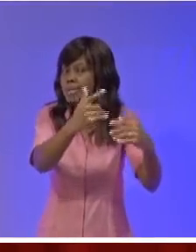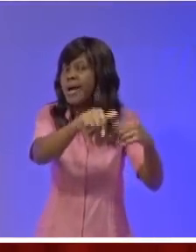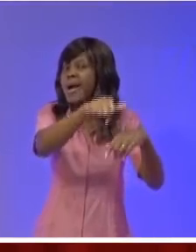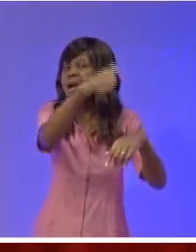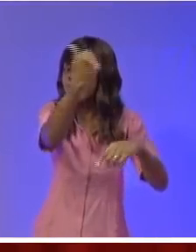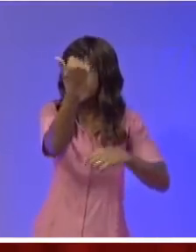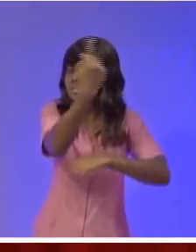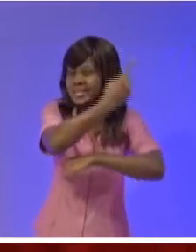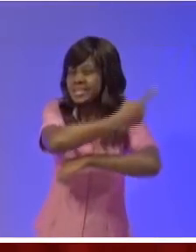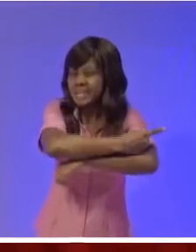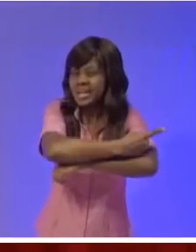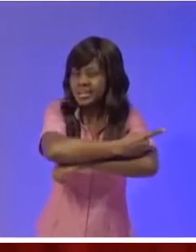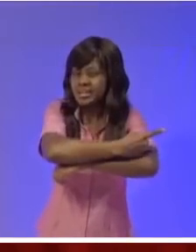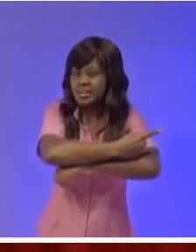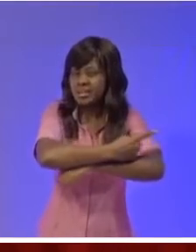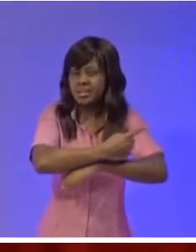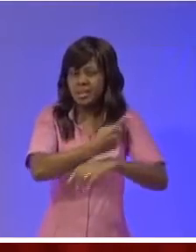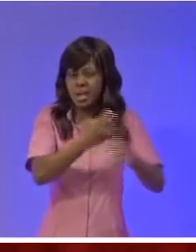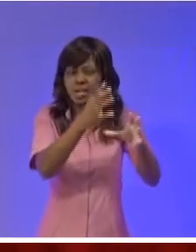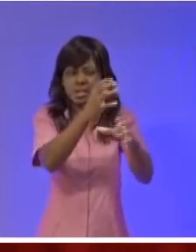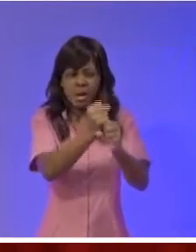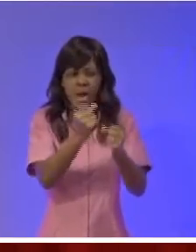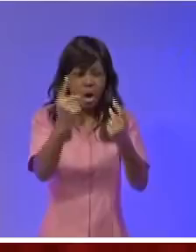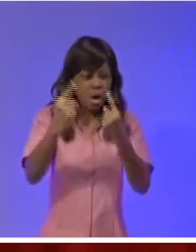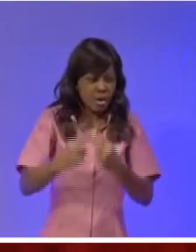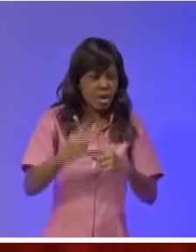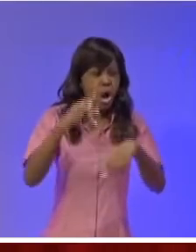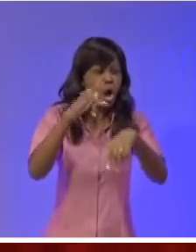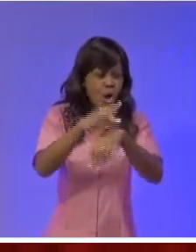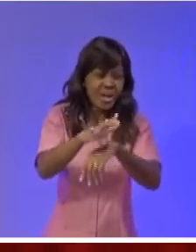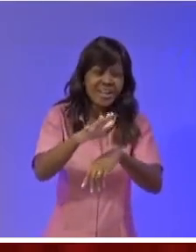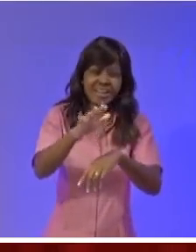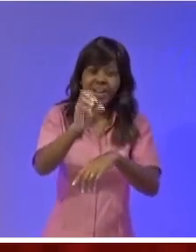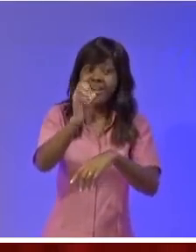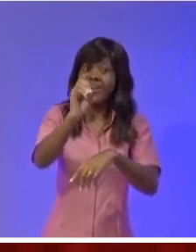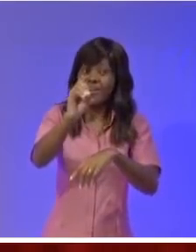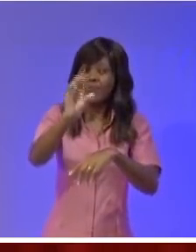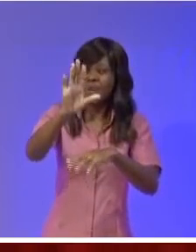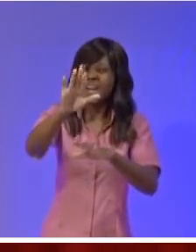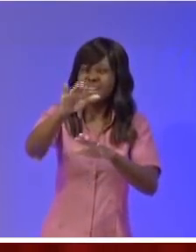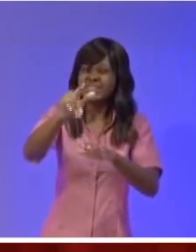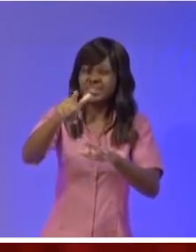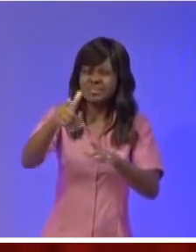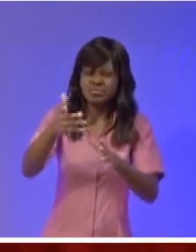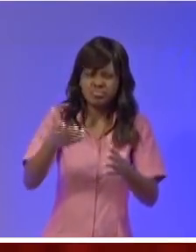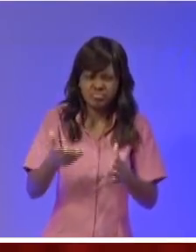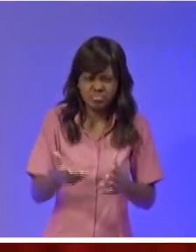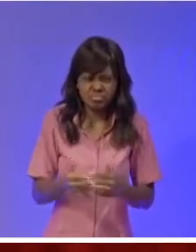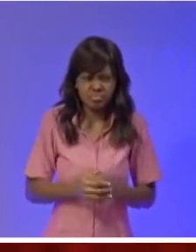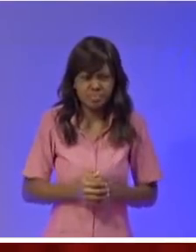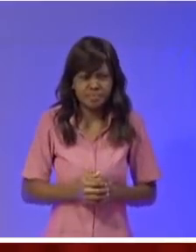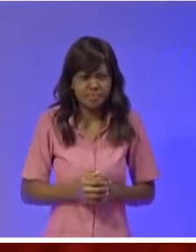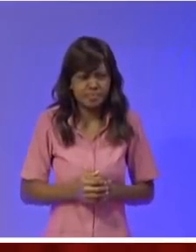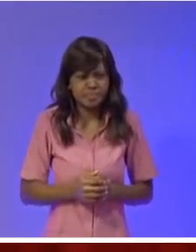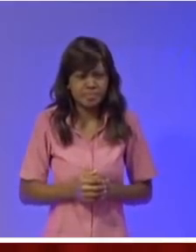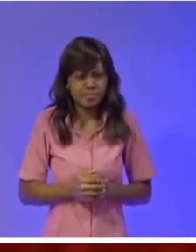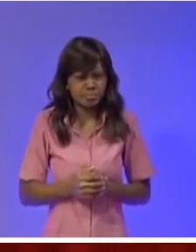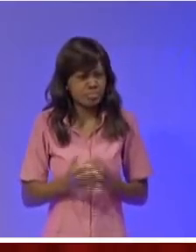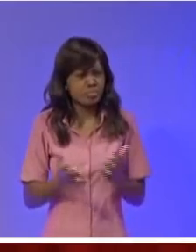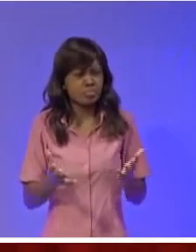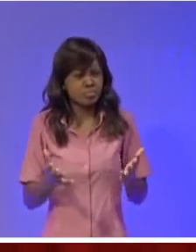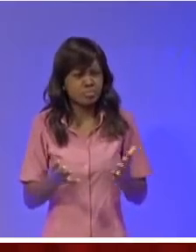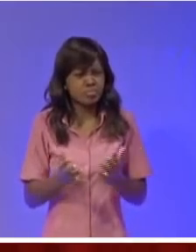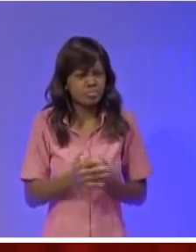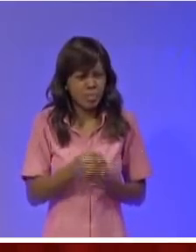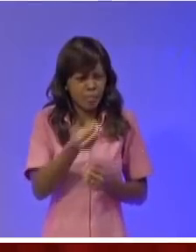immunization. Does this make a difference medically? So generally, a couple of days wouldn't make a significant difference, and we have advised